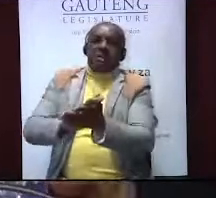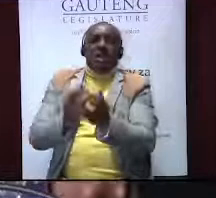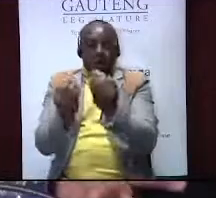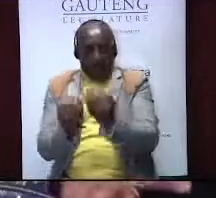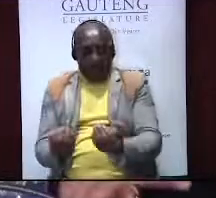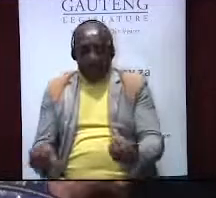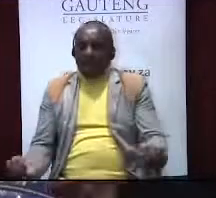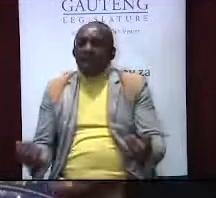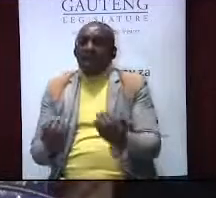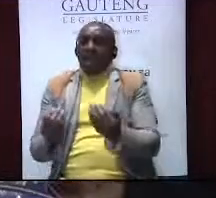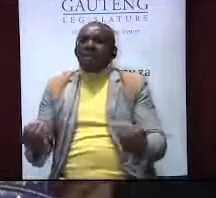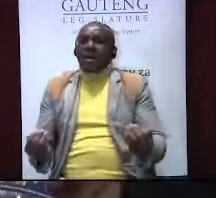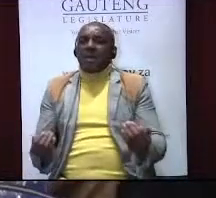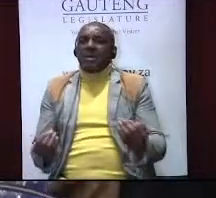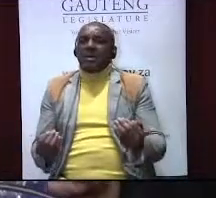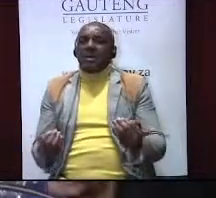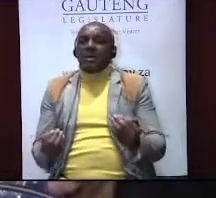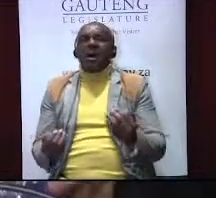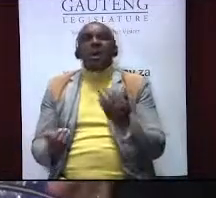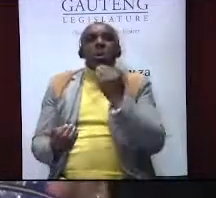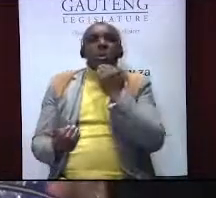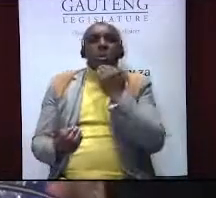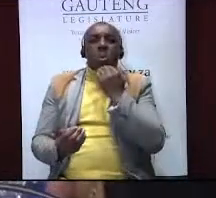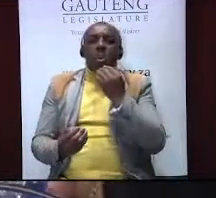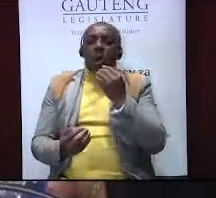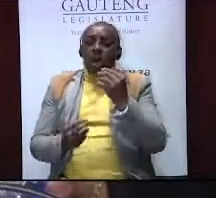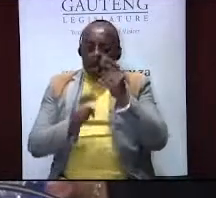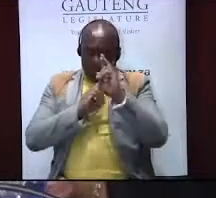children, we rear children that are dysfunctional.